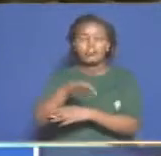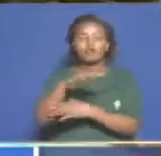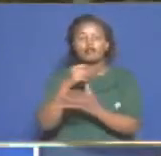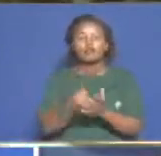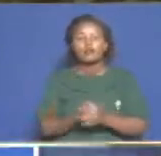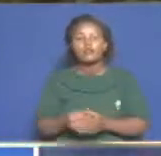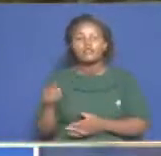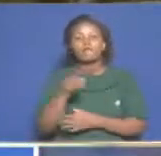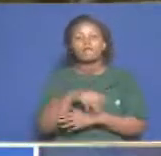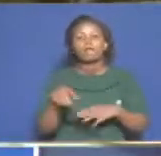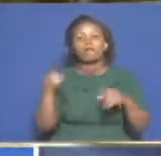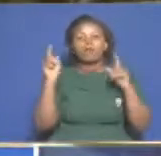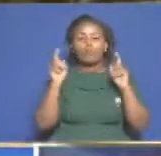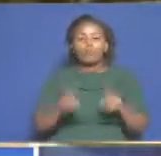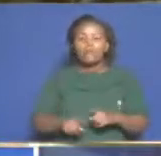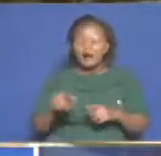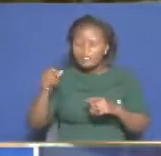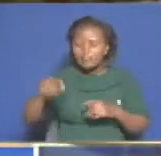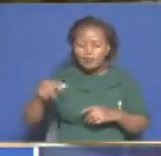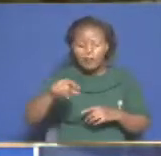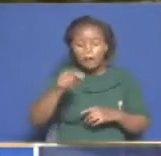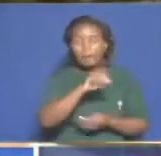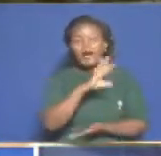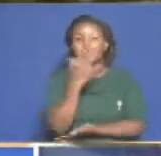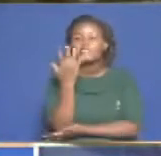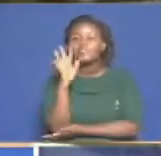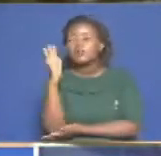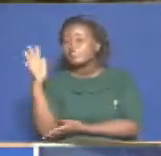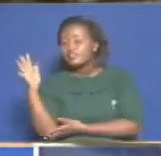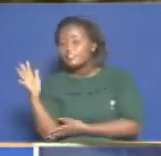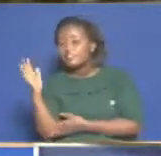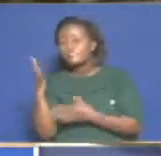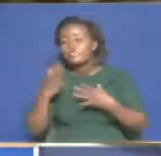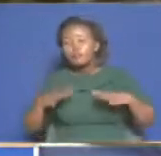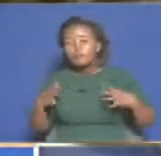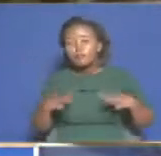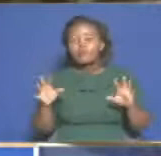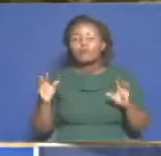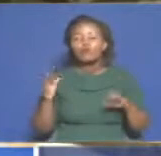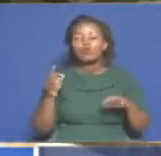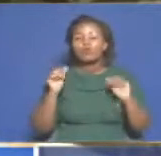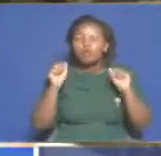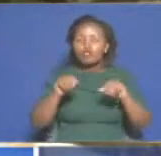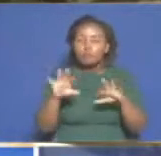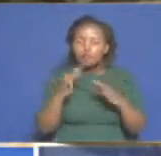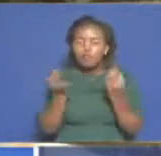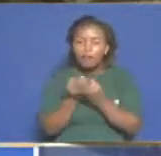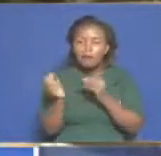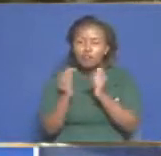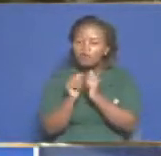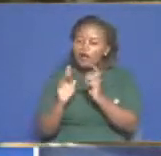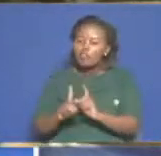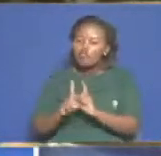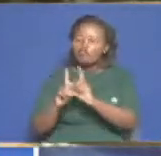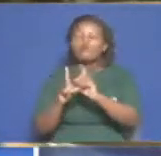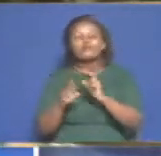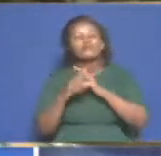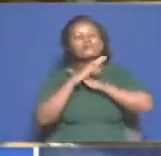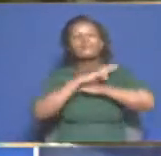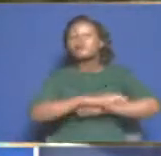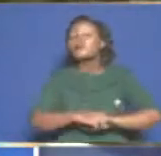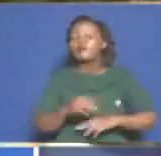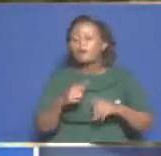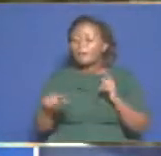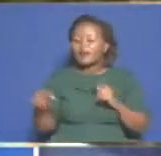ikue. Mtu anatoka na familia yake na watoto wake aenda kupumzika pale uwanjani. Mali para uwanja hakuna mti, hakuna